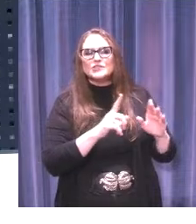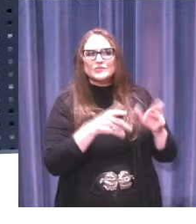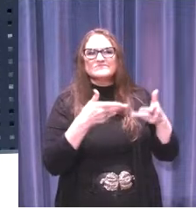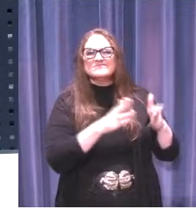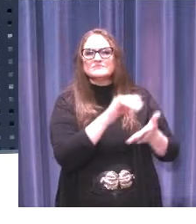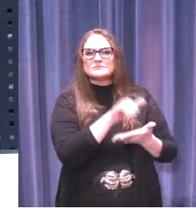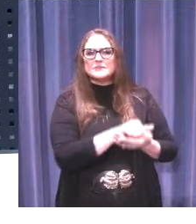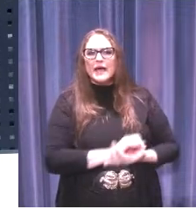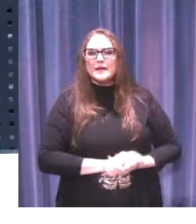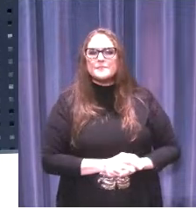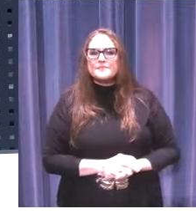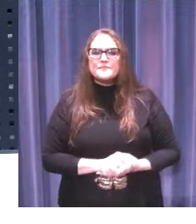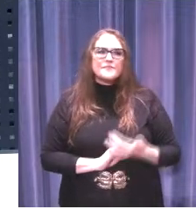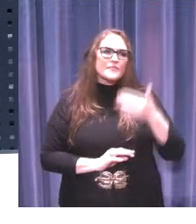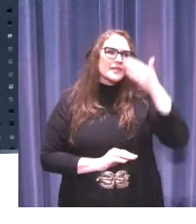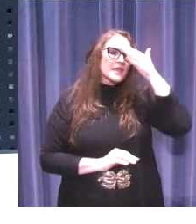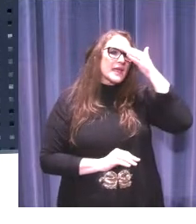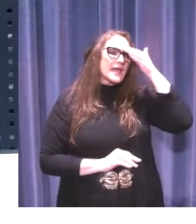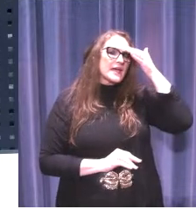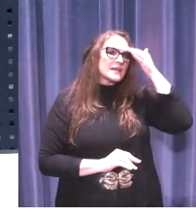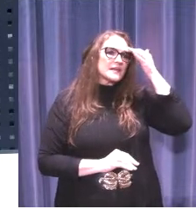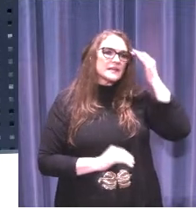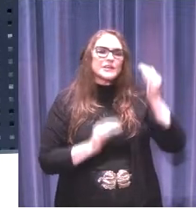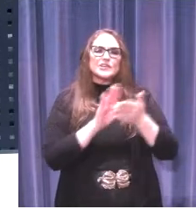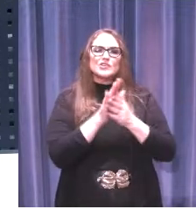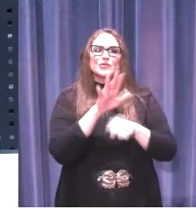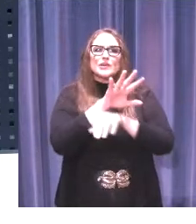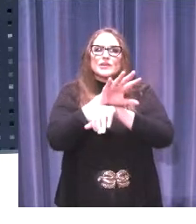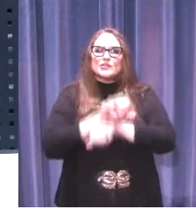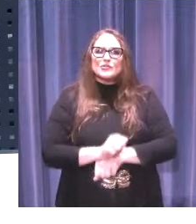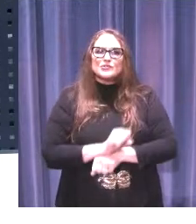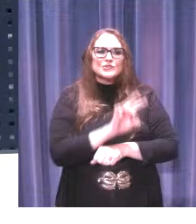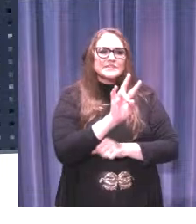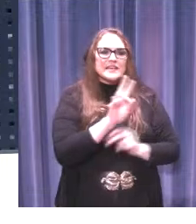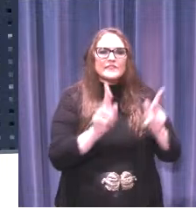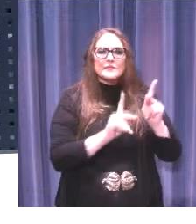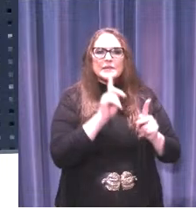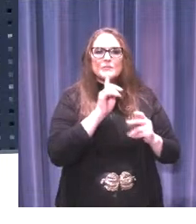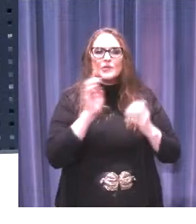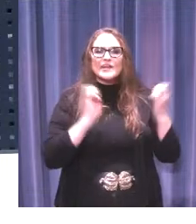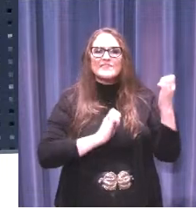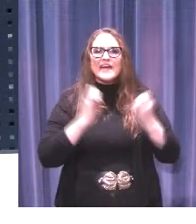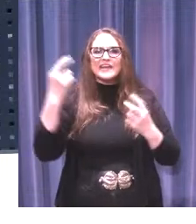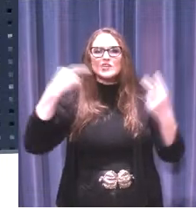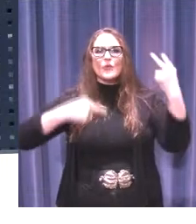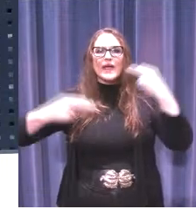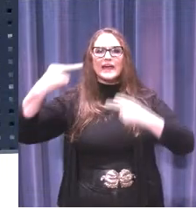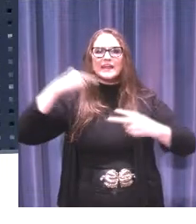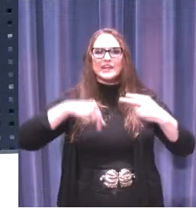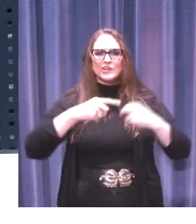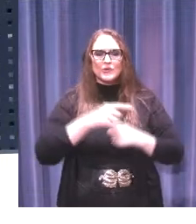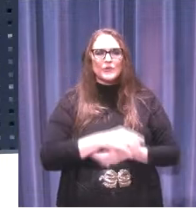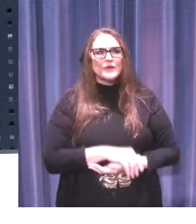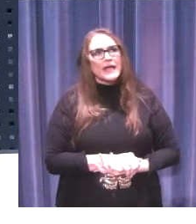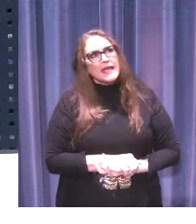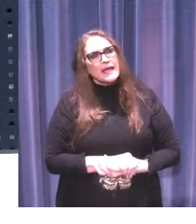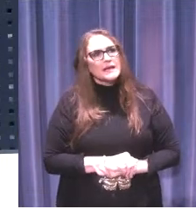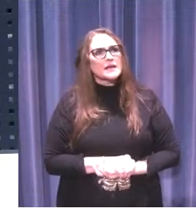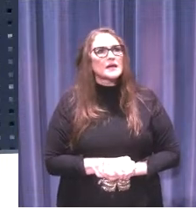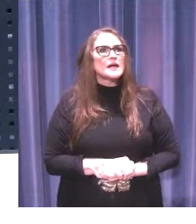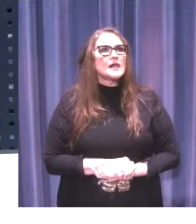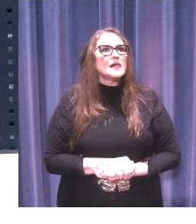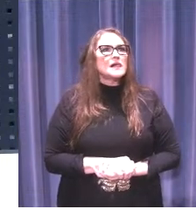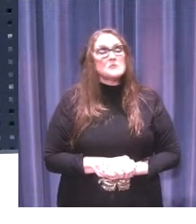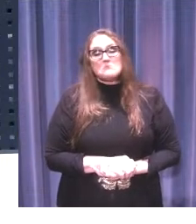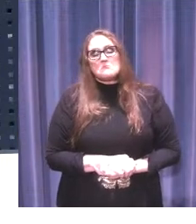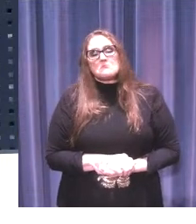that. You get used to 7 people evaluating you, and